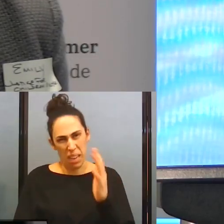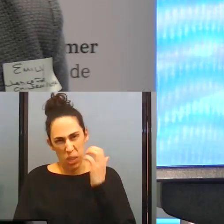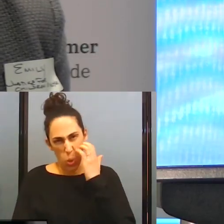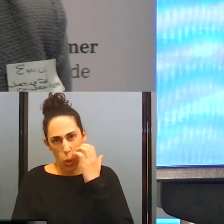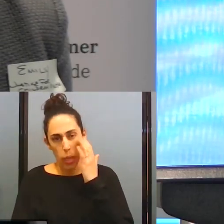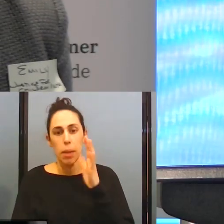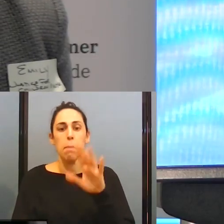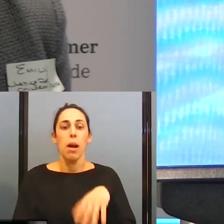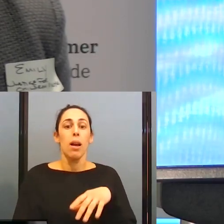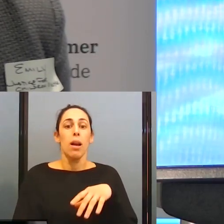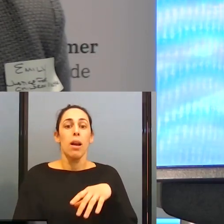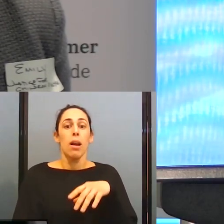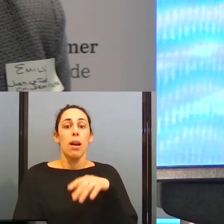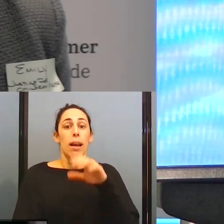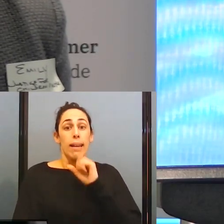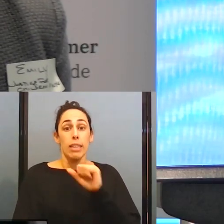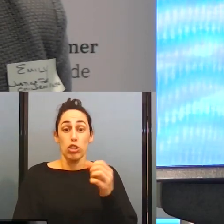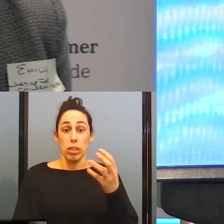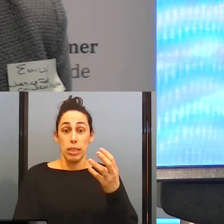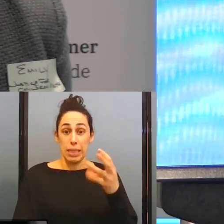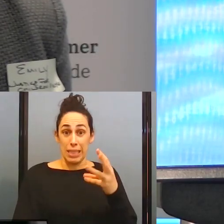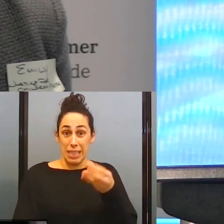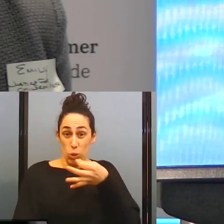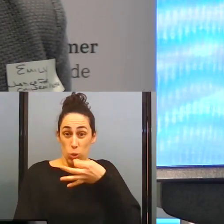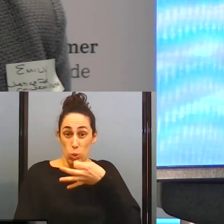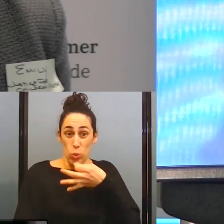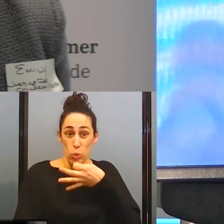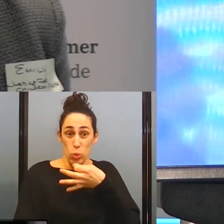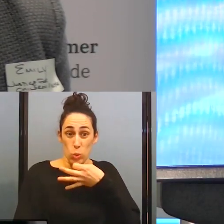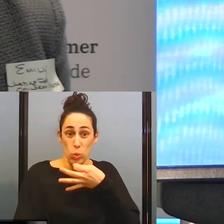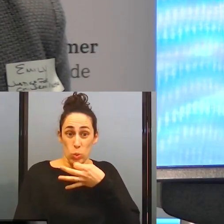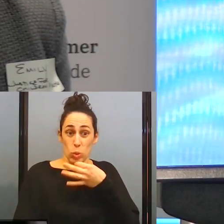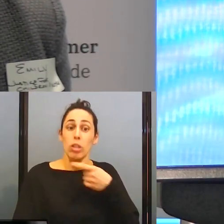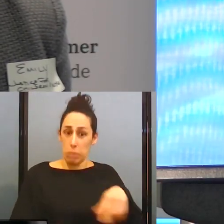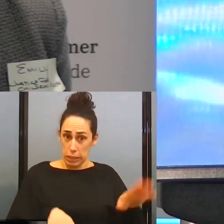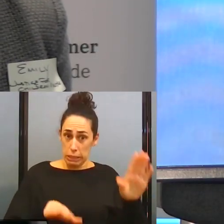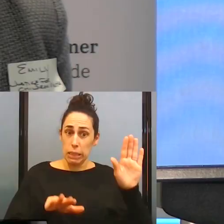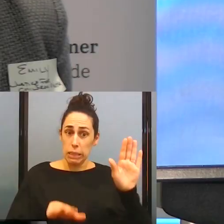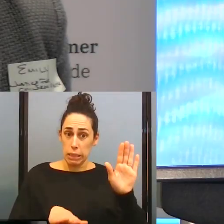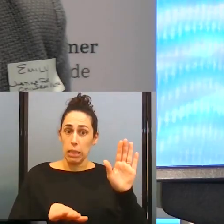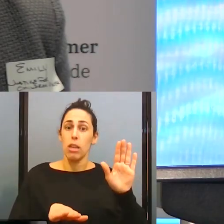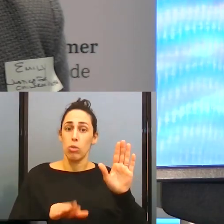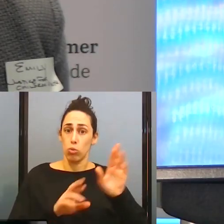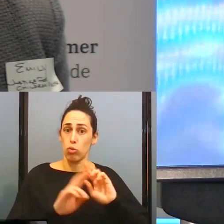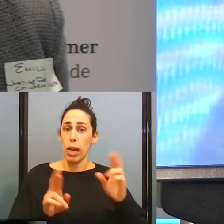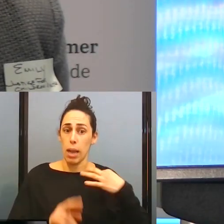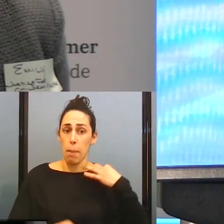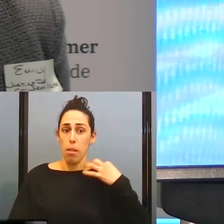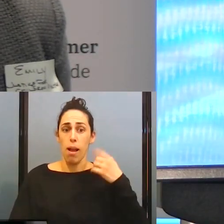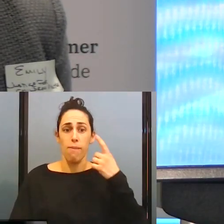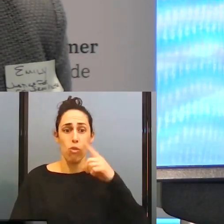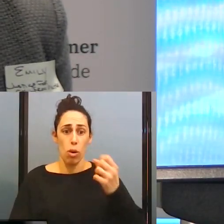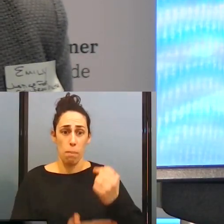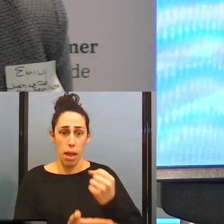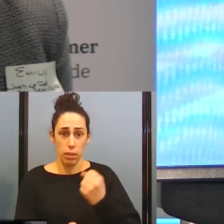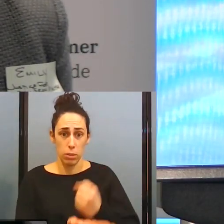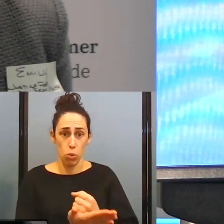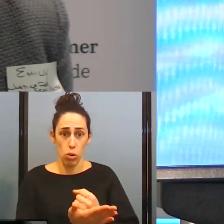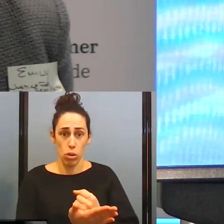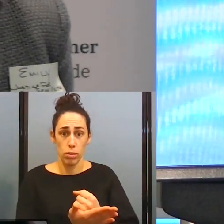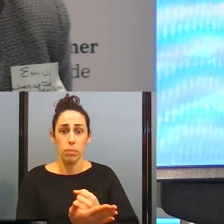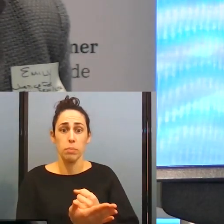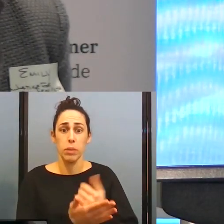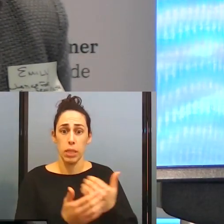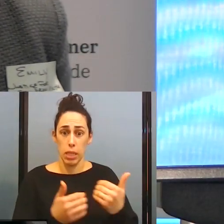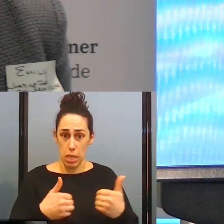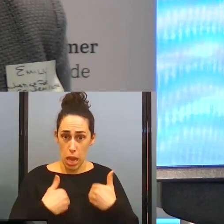only the young person can apply for their passport. An adult cannot apply for the passport. So even within the immigration system itself, they've got all these